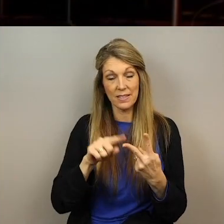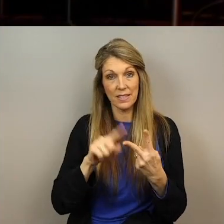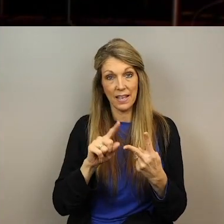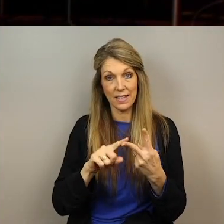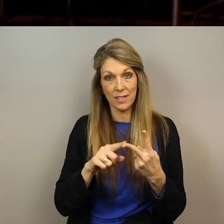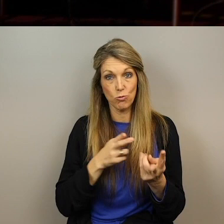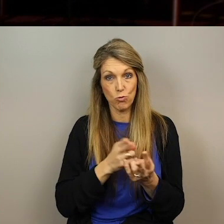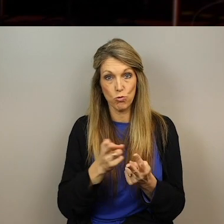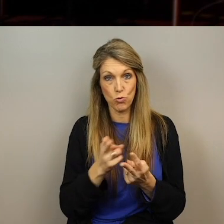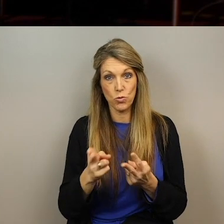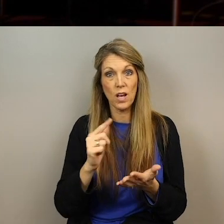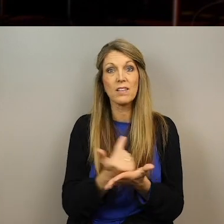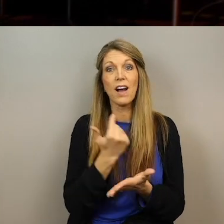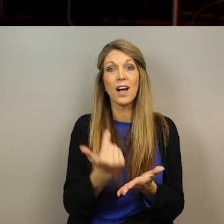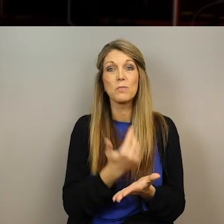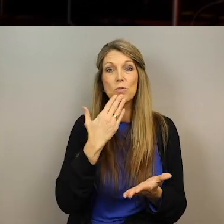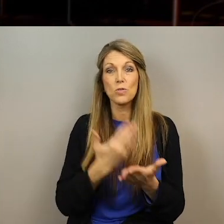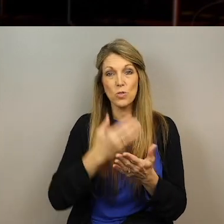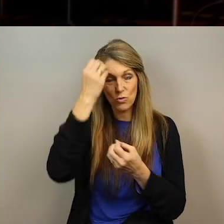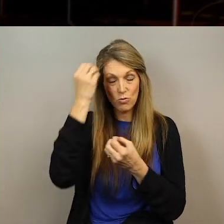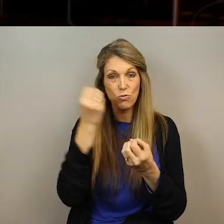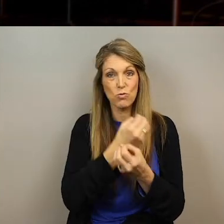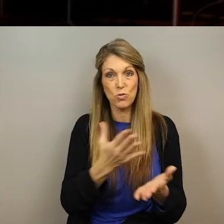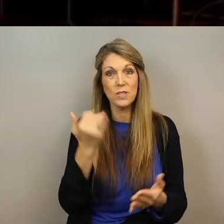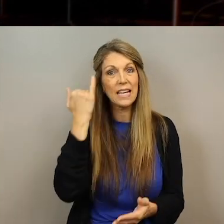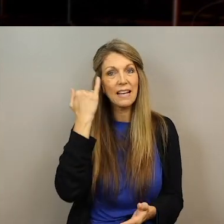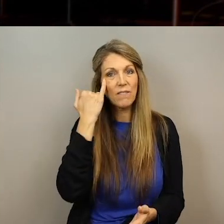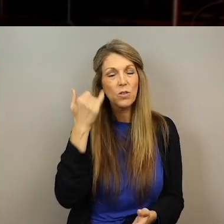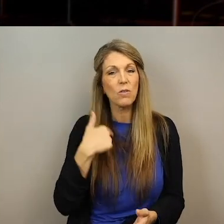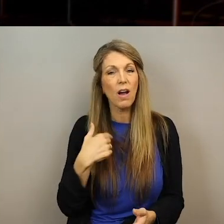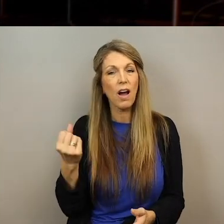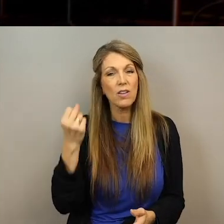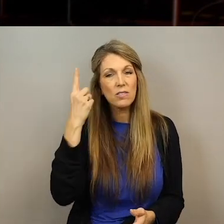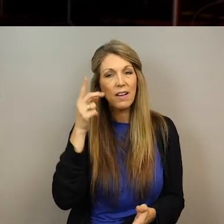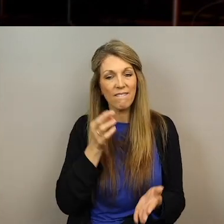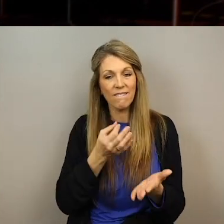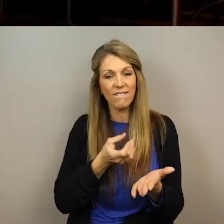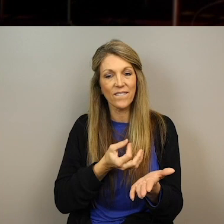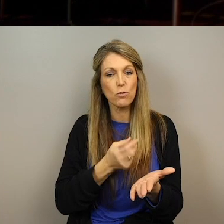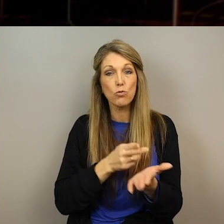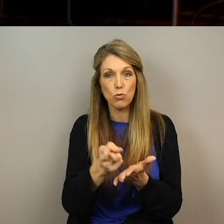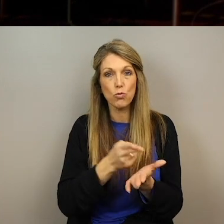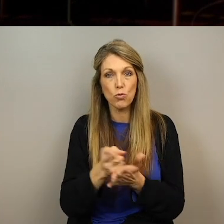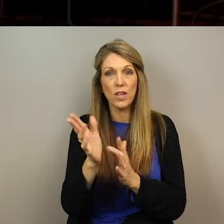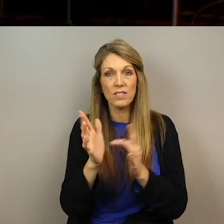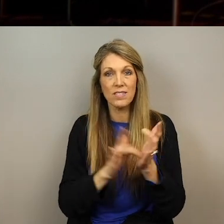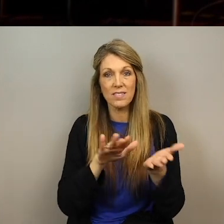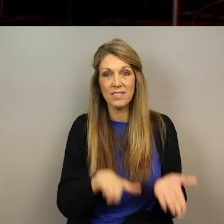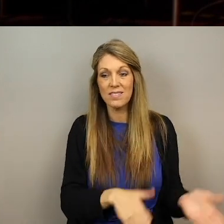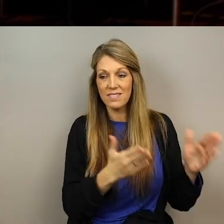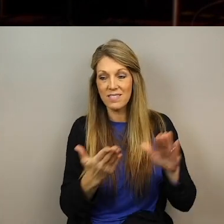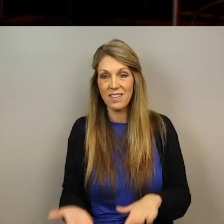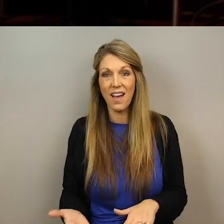this morning is that the gospel is good news for those who embrace the fact that Jesus died for them at the hands of